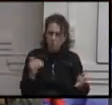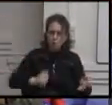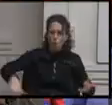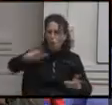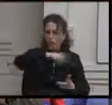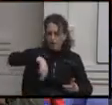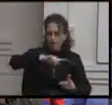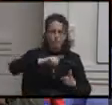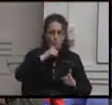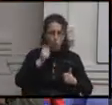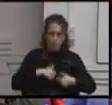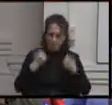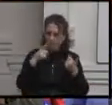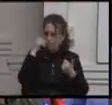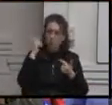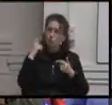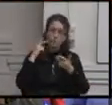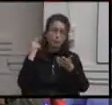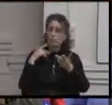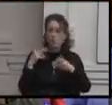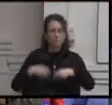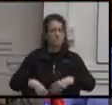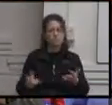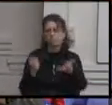I think that